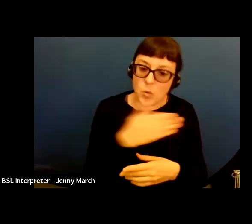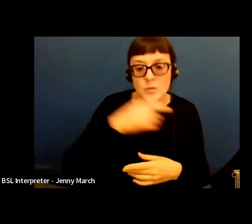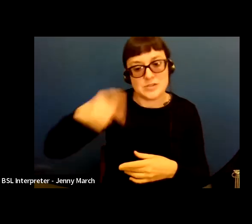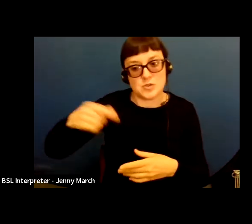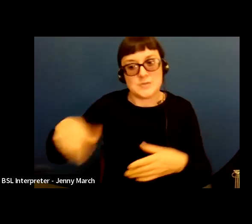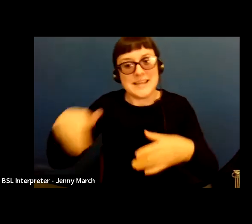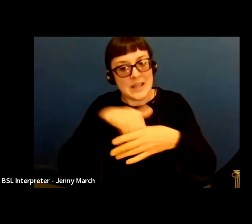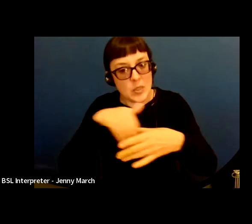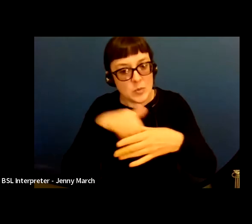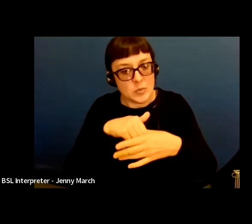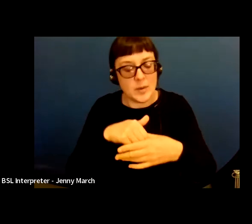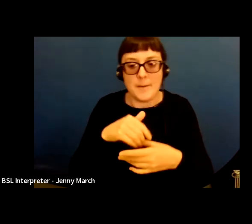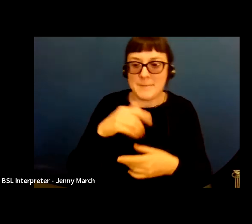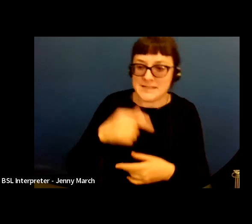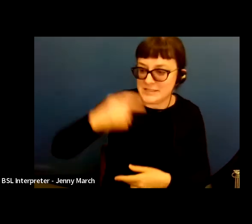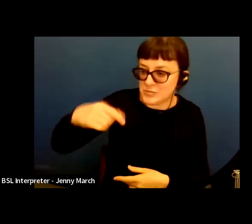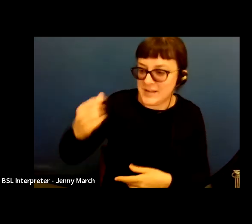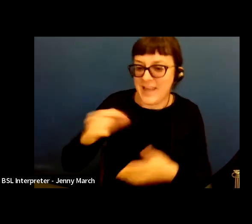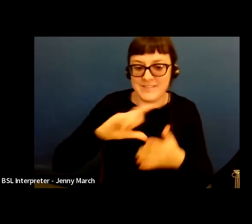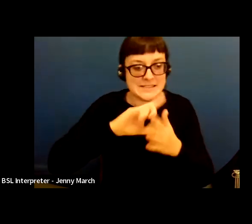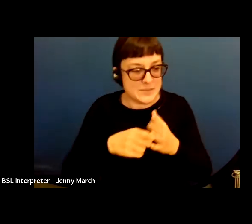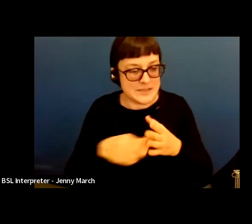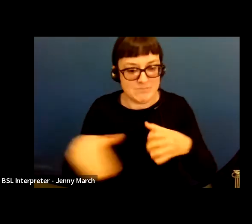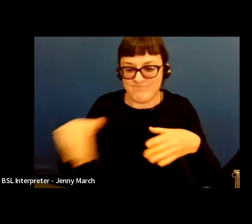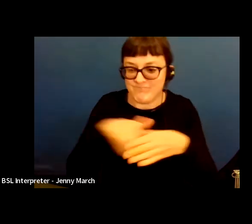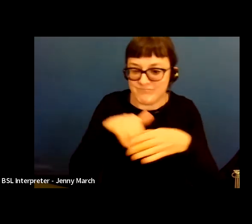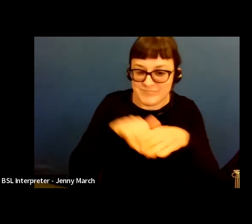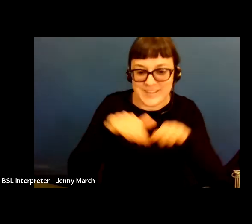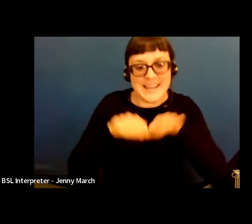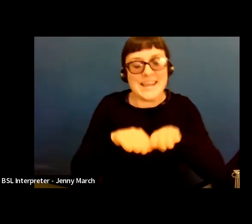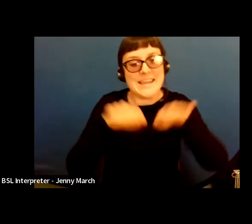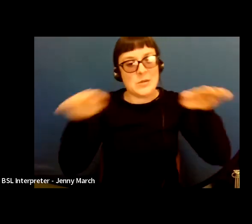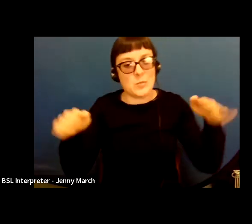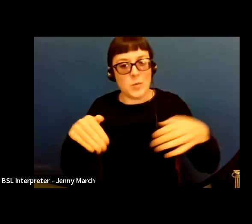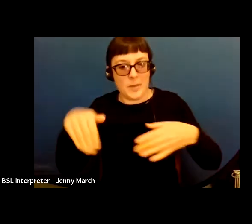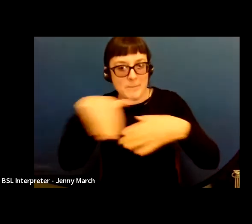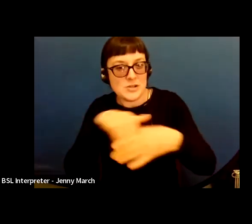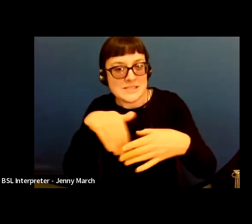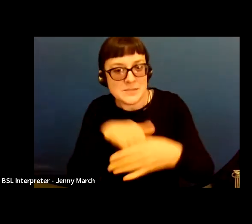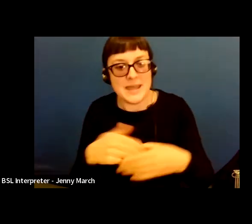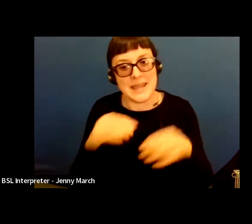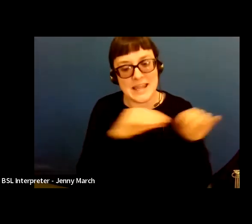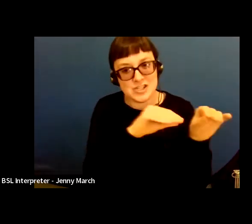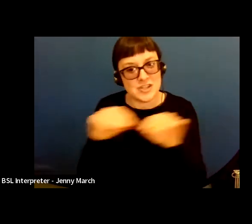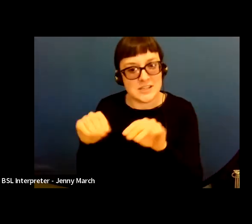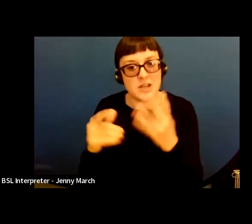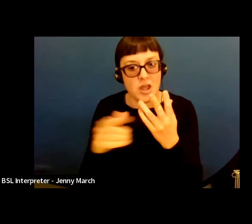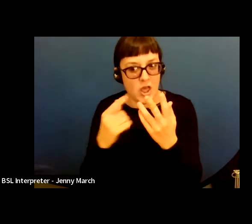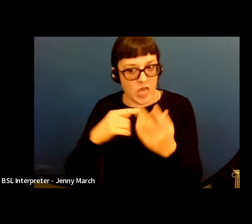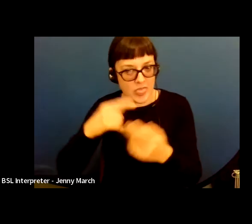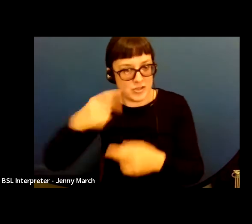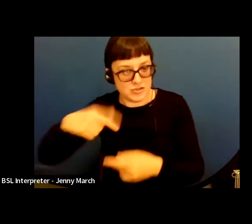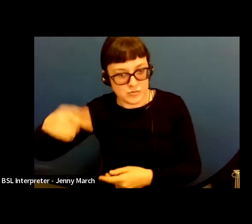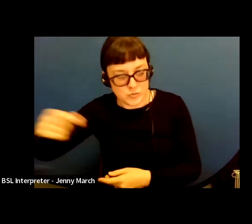learners with disabilities are participating in education on an equal basis with others, in full recognition of their rights per the